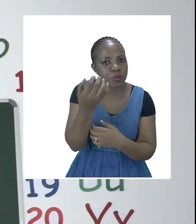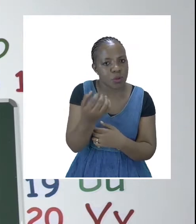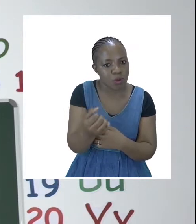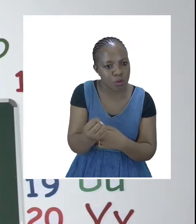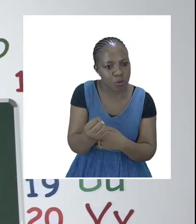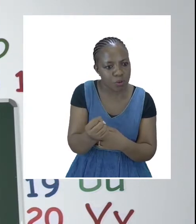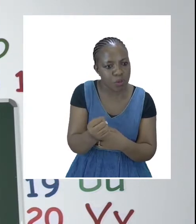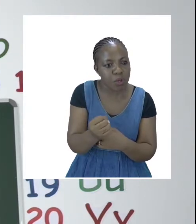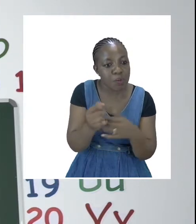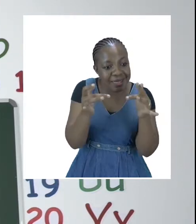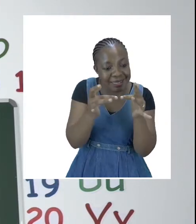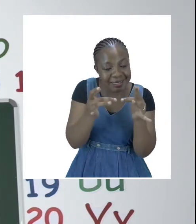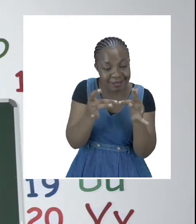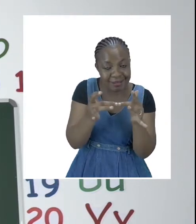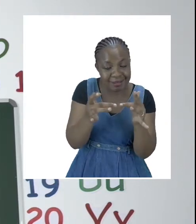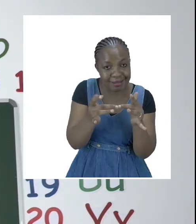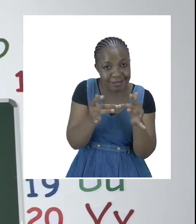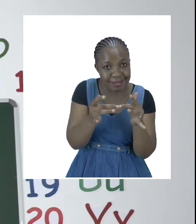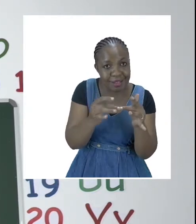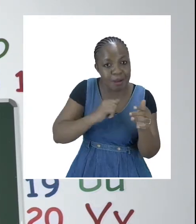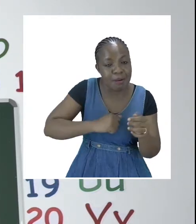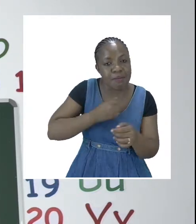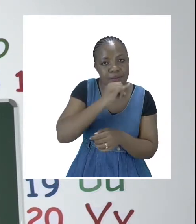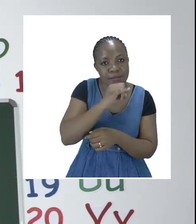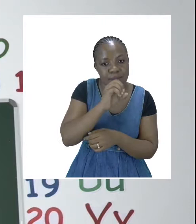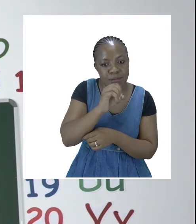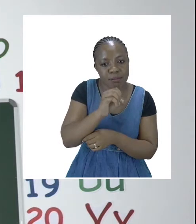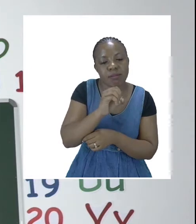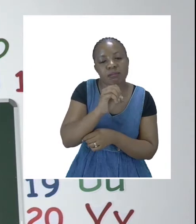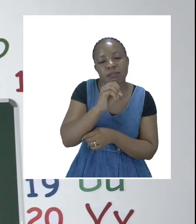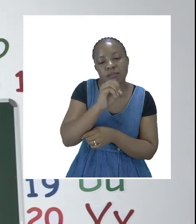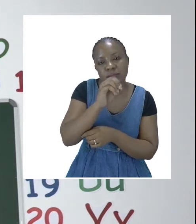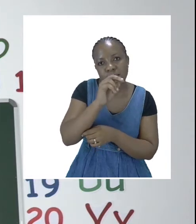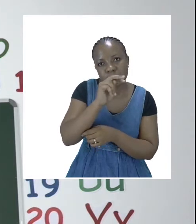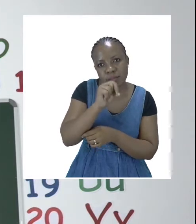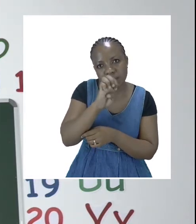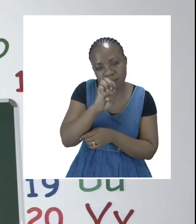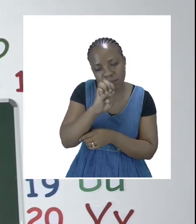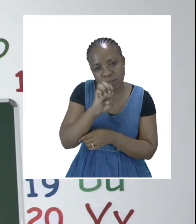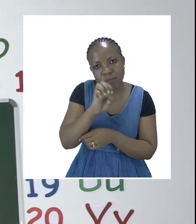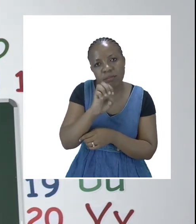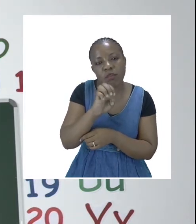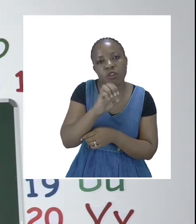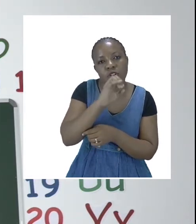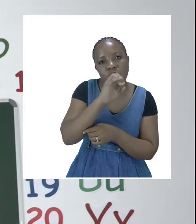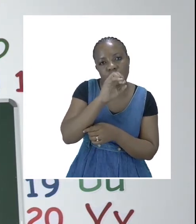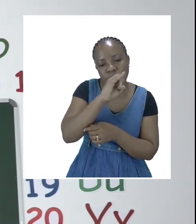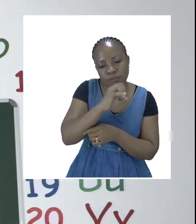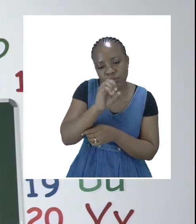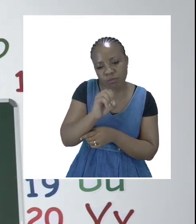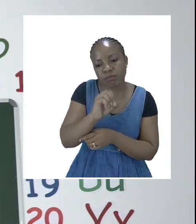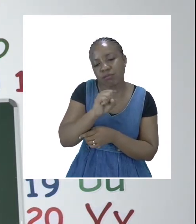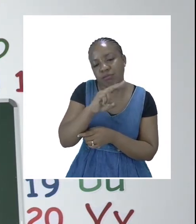our online platforms, MyZone and Zoshi Facebook pages, and in addition,